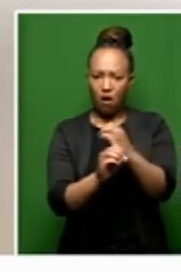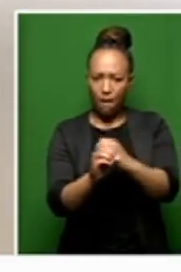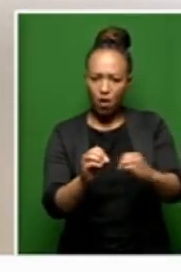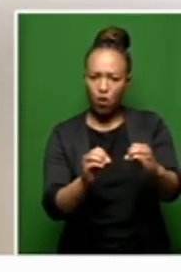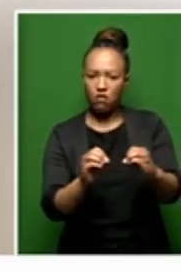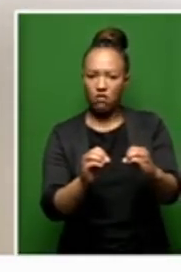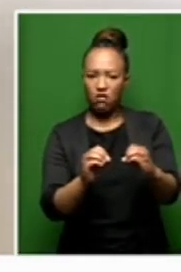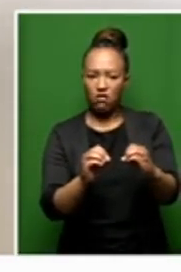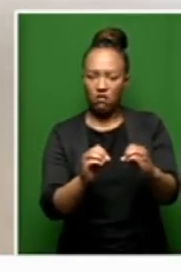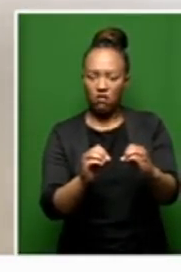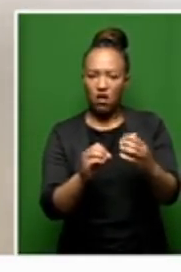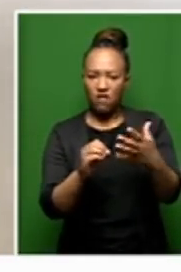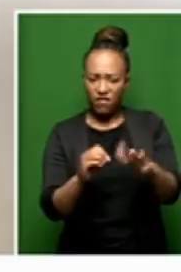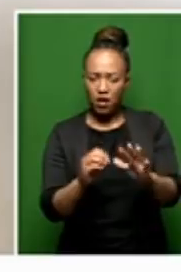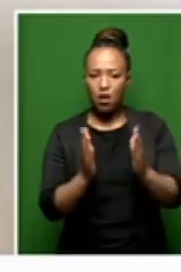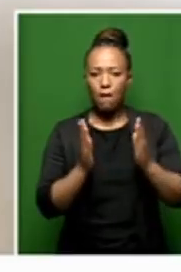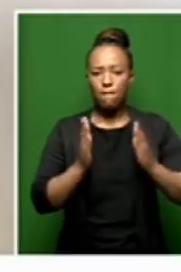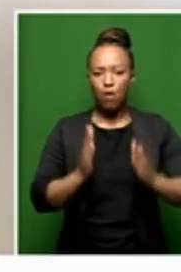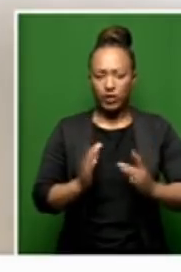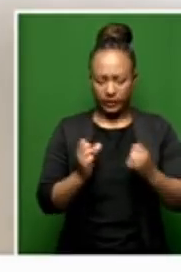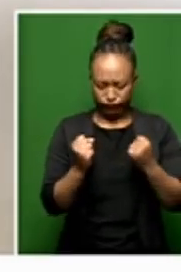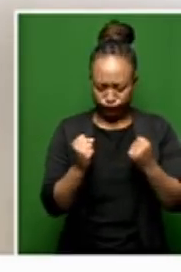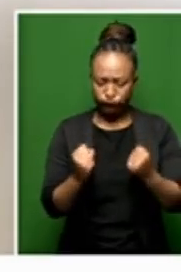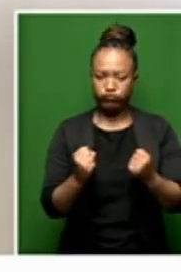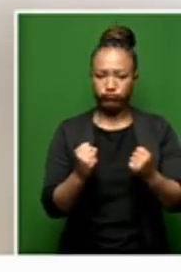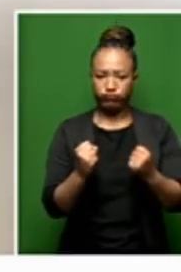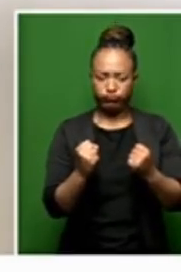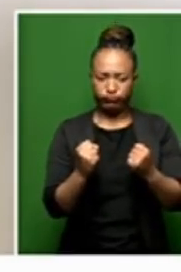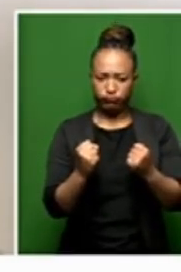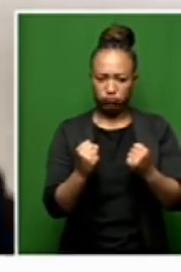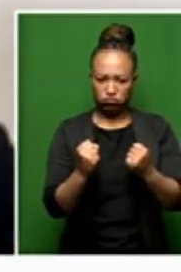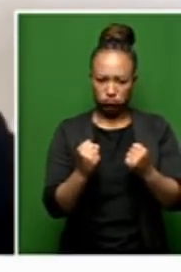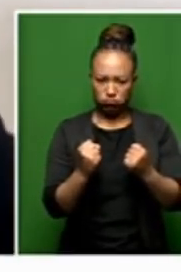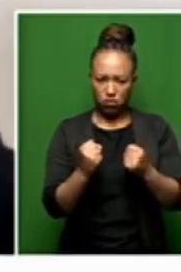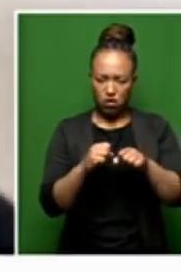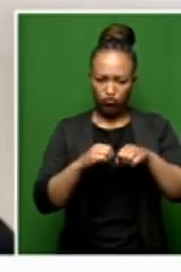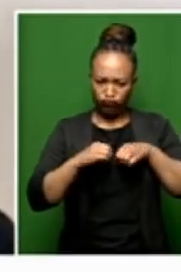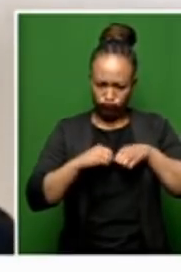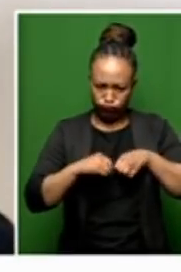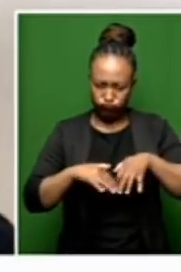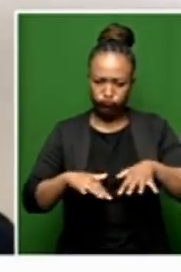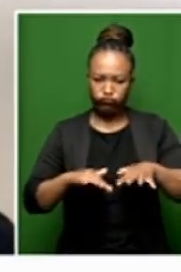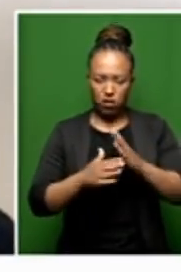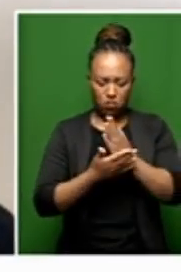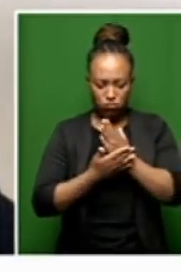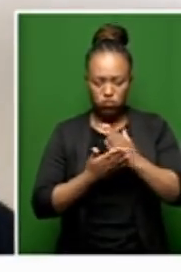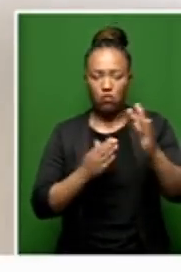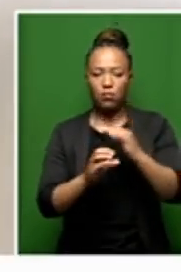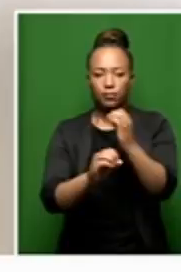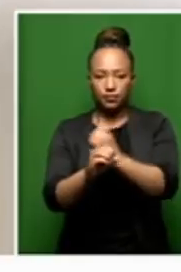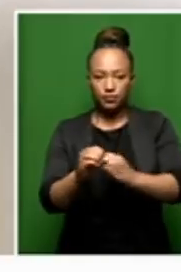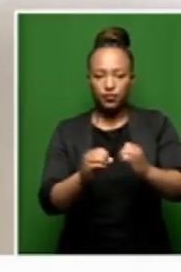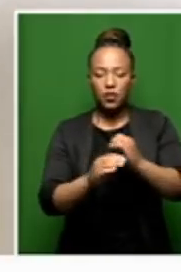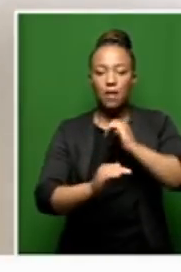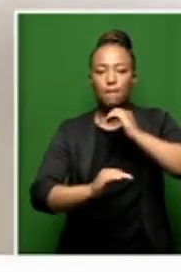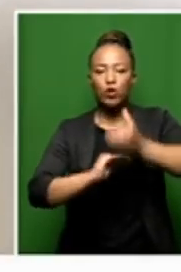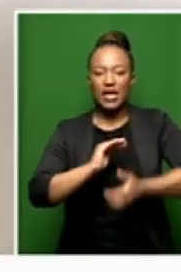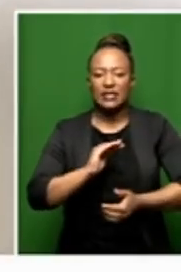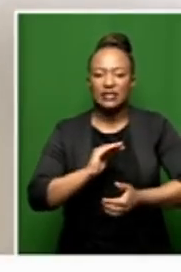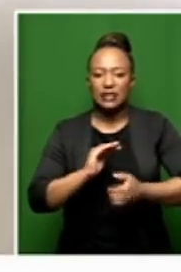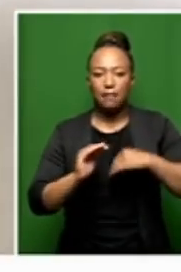and produces the immune system so strong that it overloads the viral load of the Omicron and protects severity